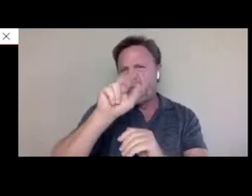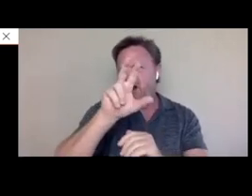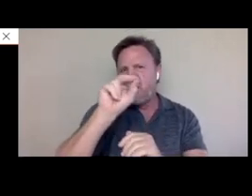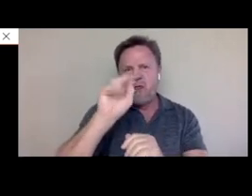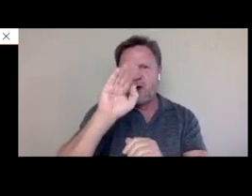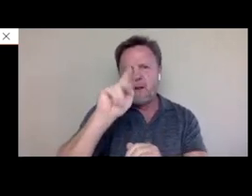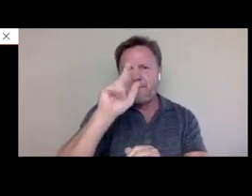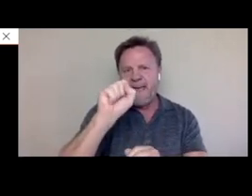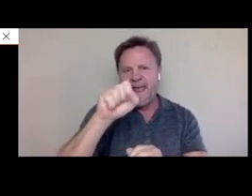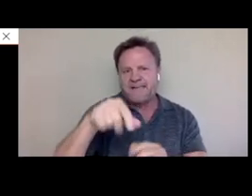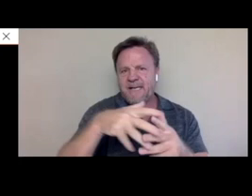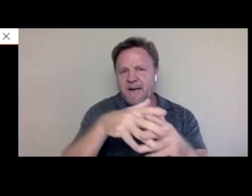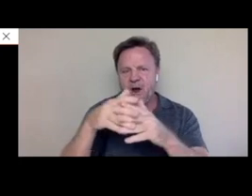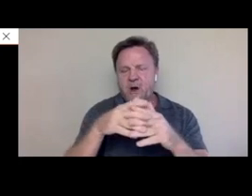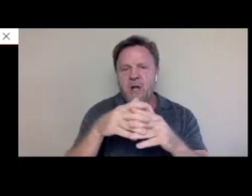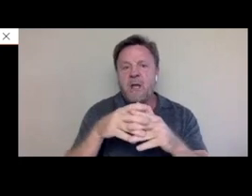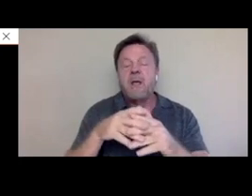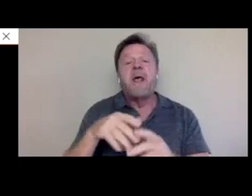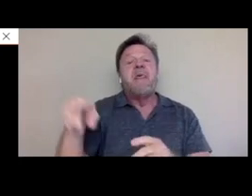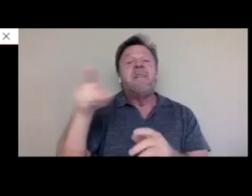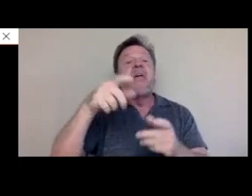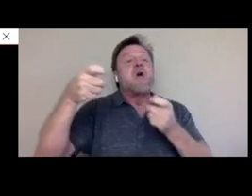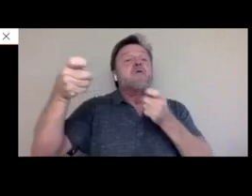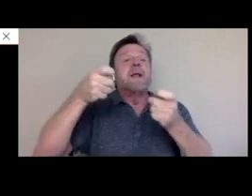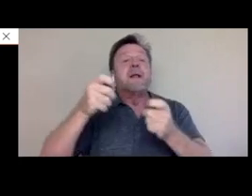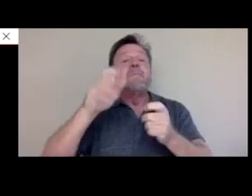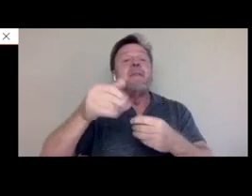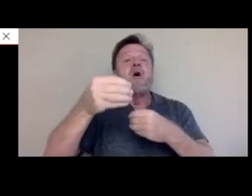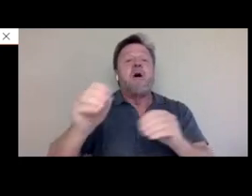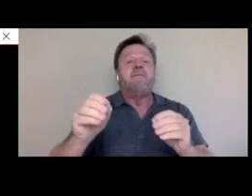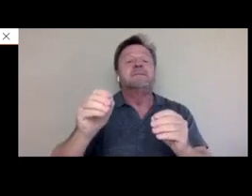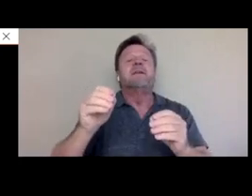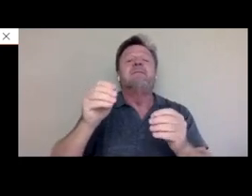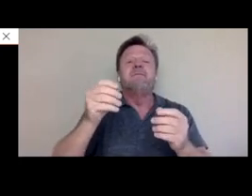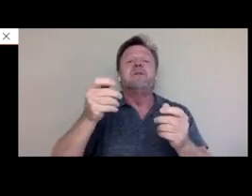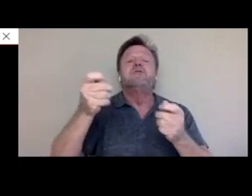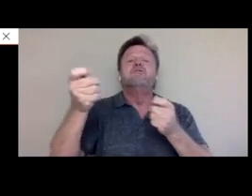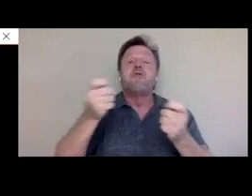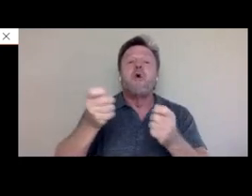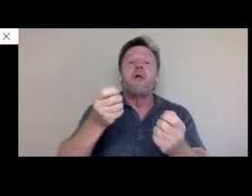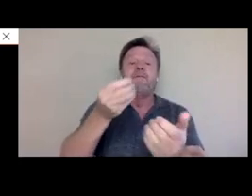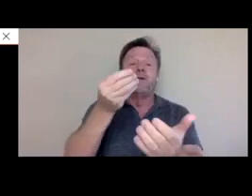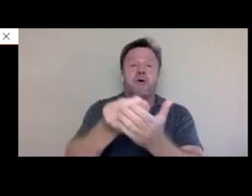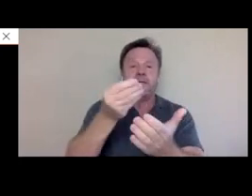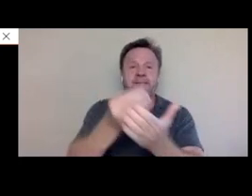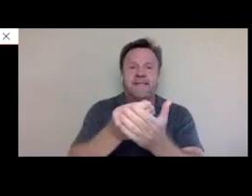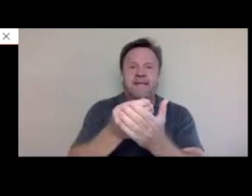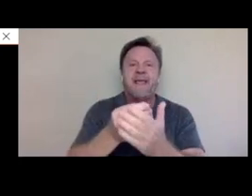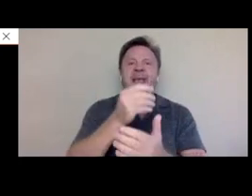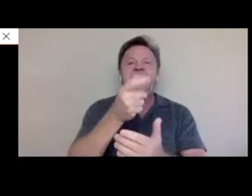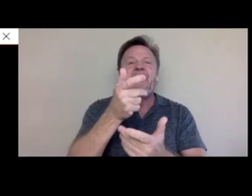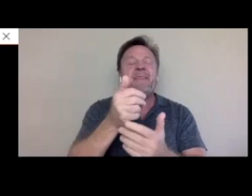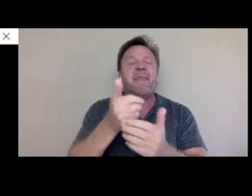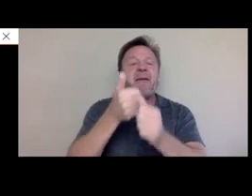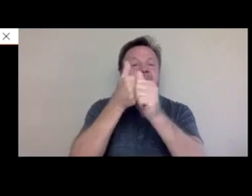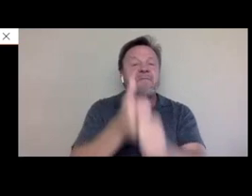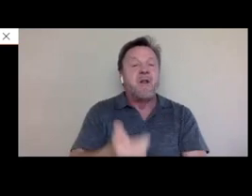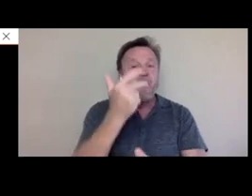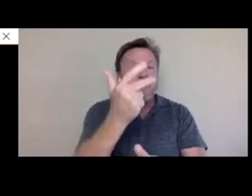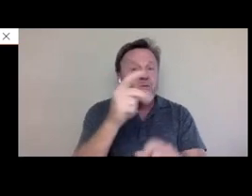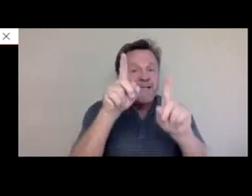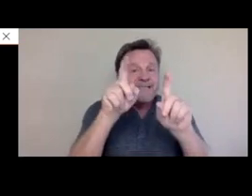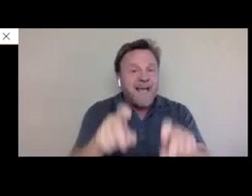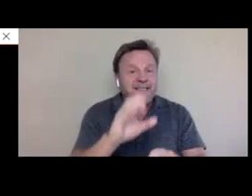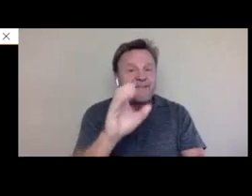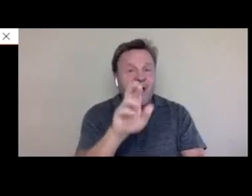country. And they're regulated by the Office of Comptroller of the Currency and subject to three tests under CRA. They